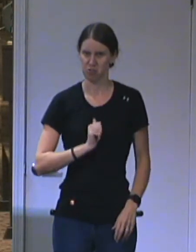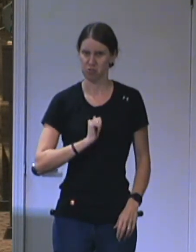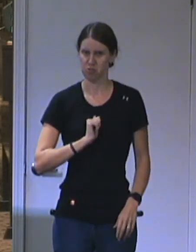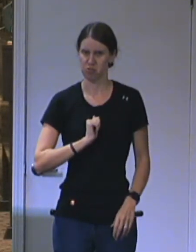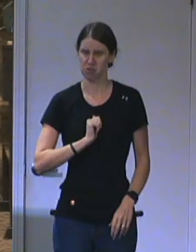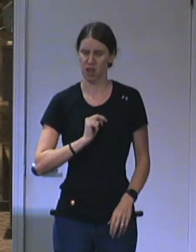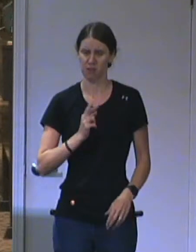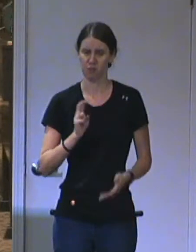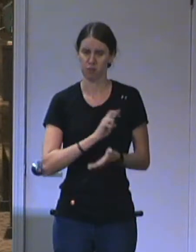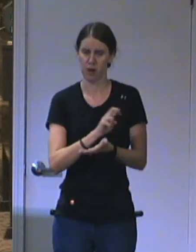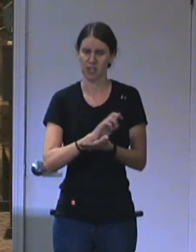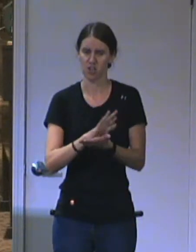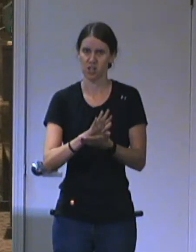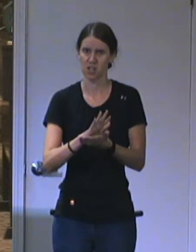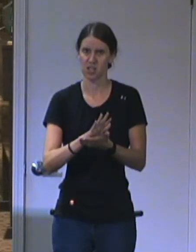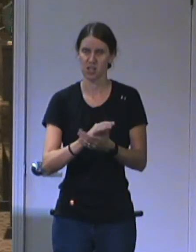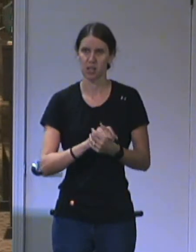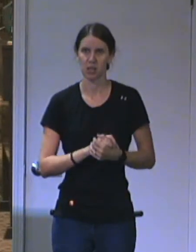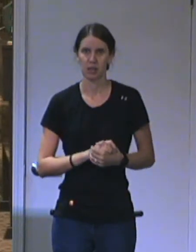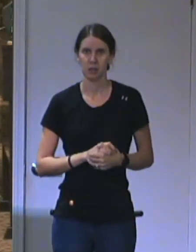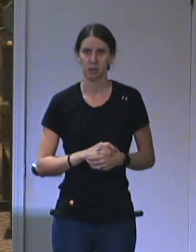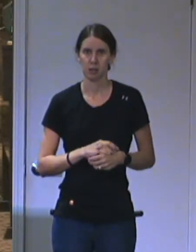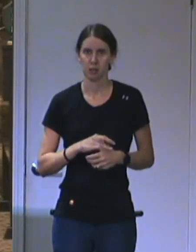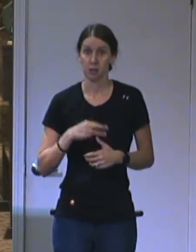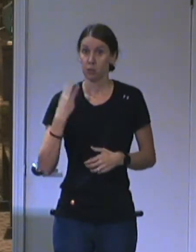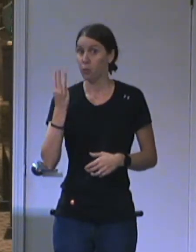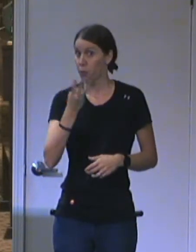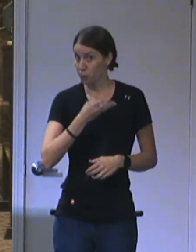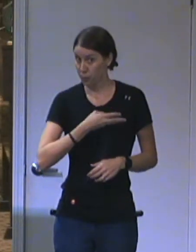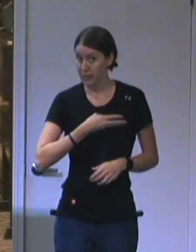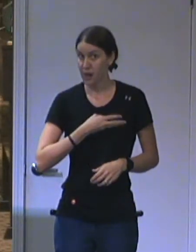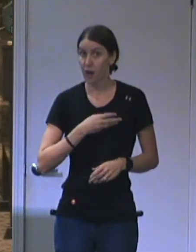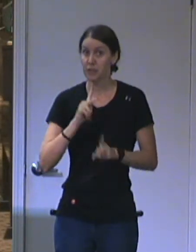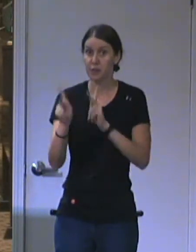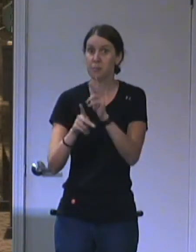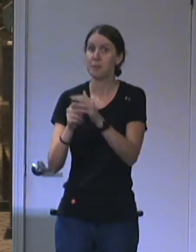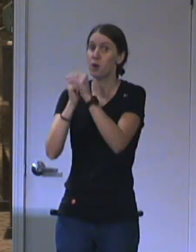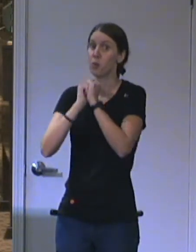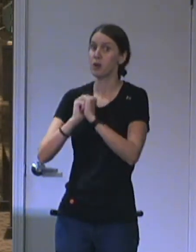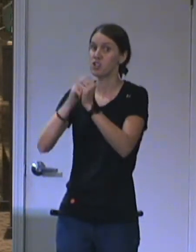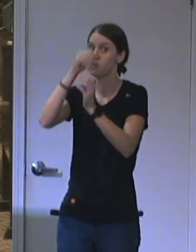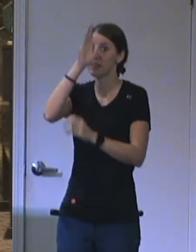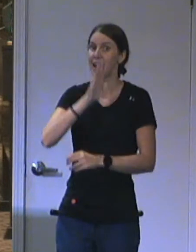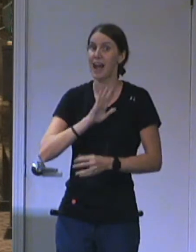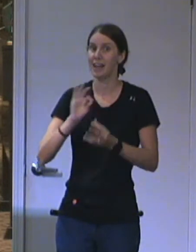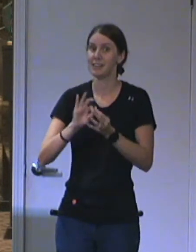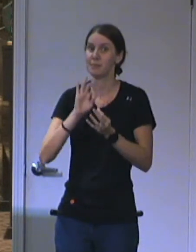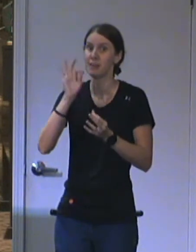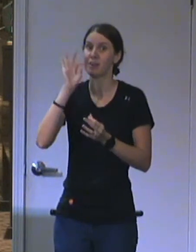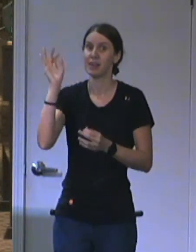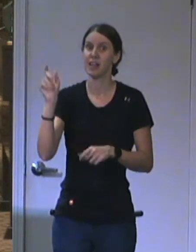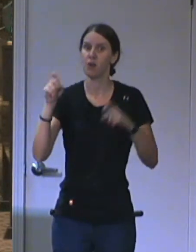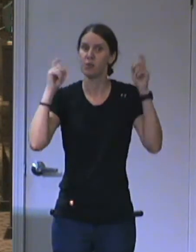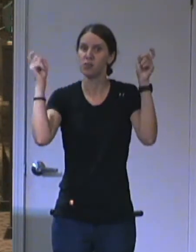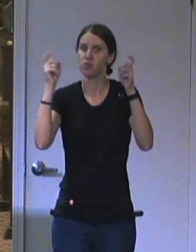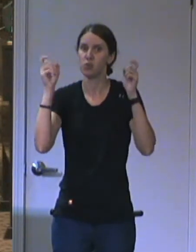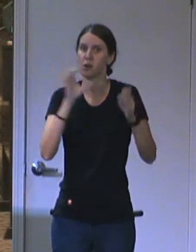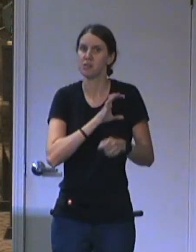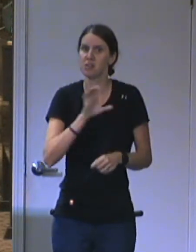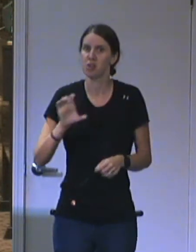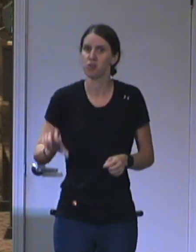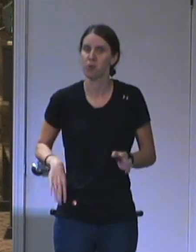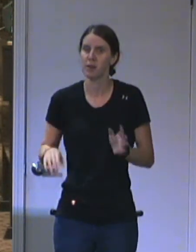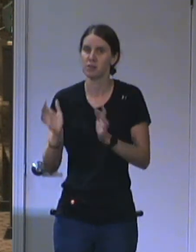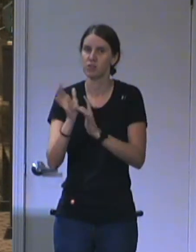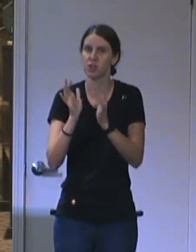Self-righteousness, that's a real problem. For we are the circumcision which worship God in the Spirit and rejoice in Christ Jesus and have